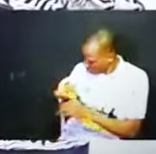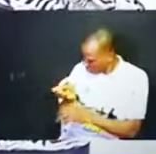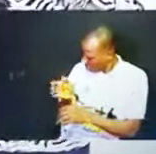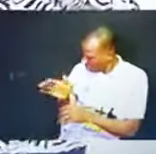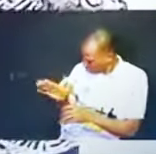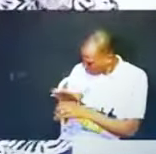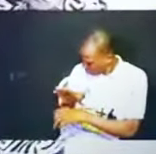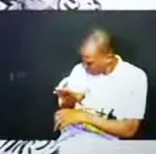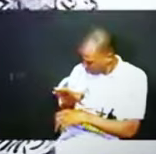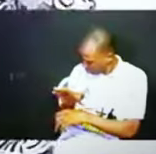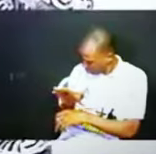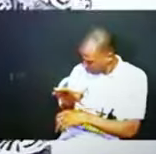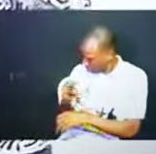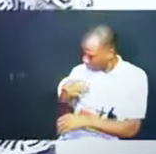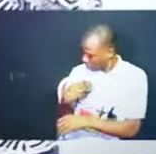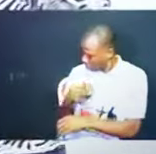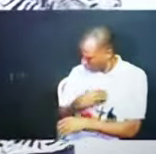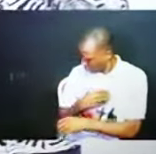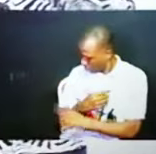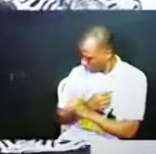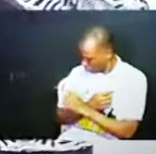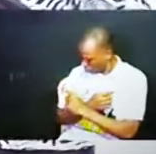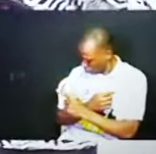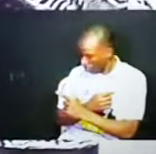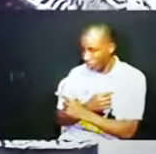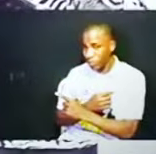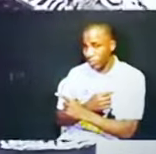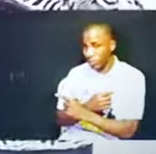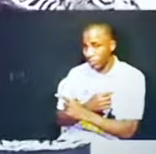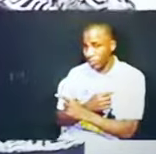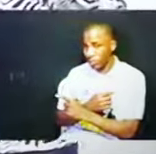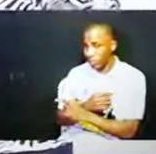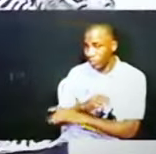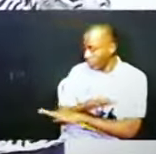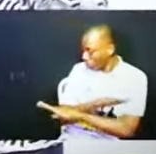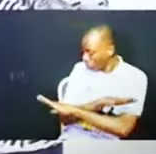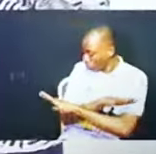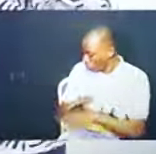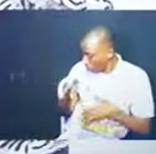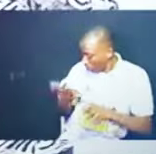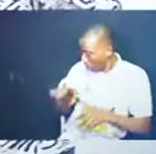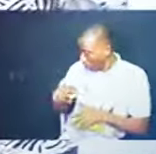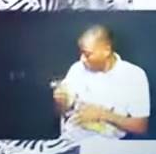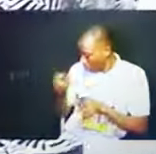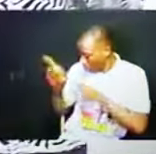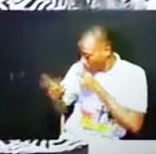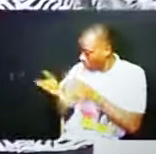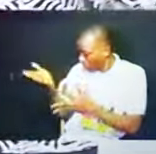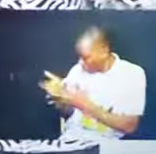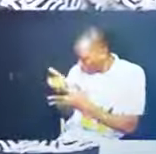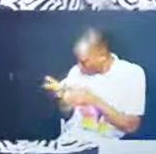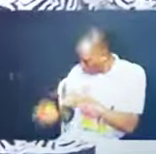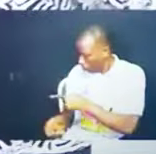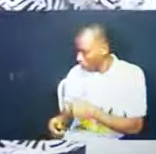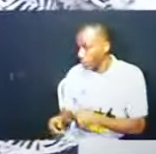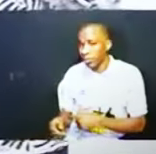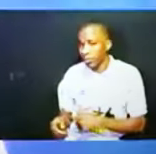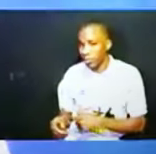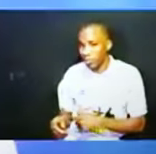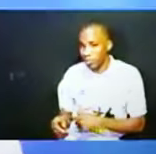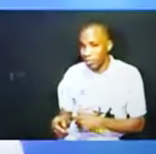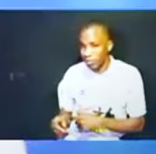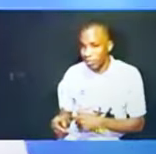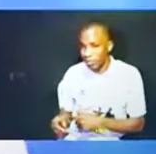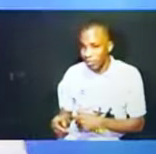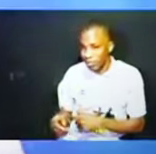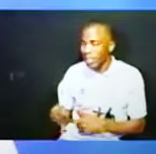Eric. Sorry, don't let anybody disturb you. I know that some of the